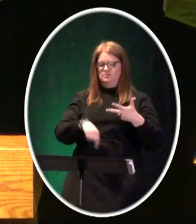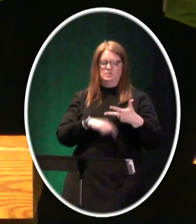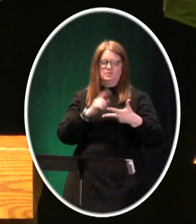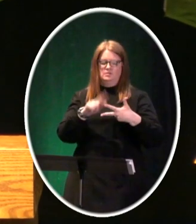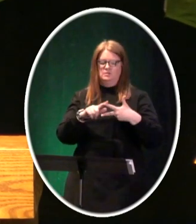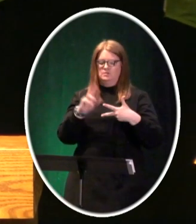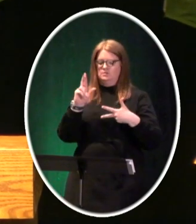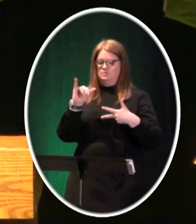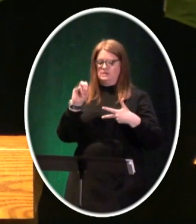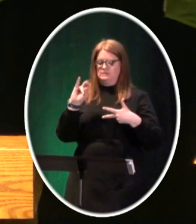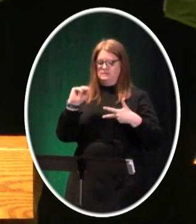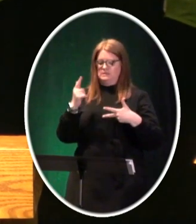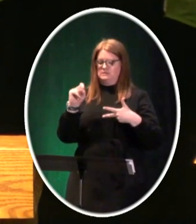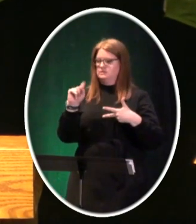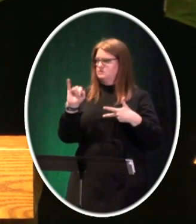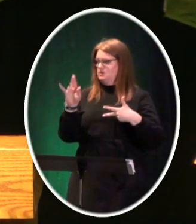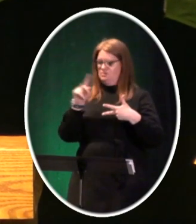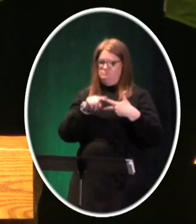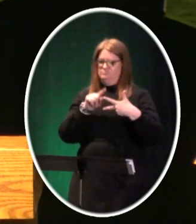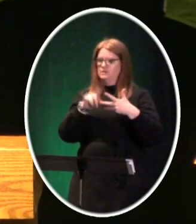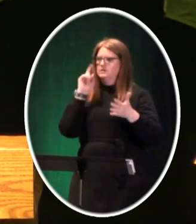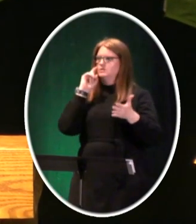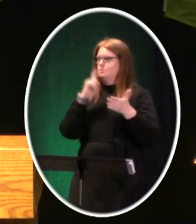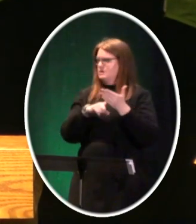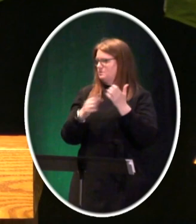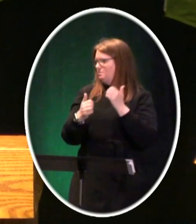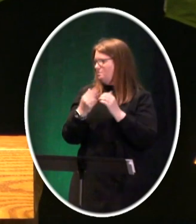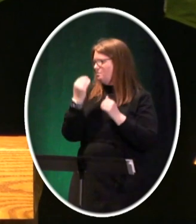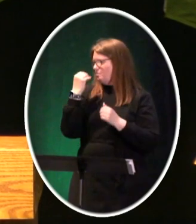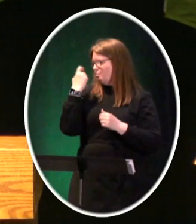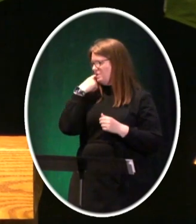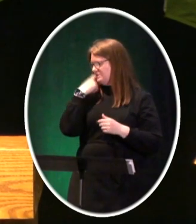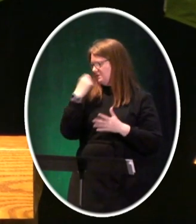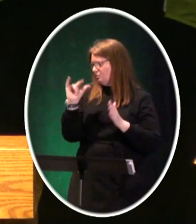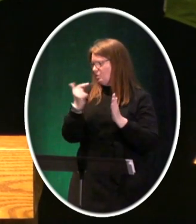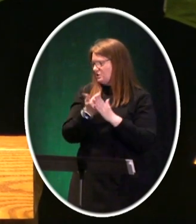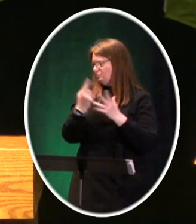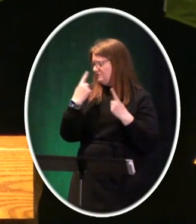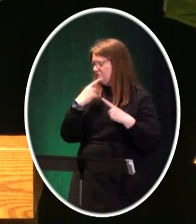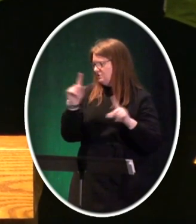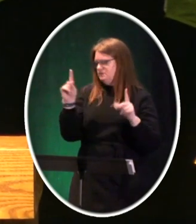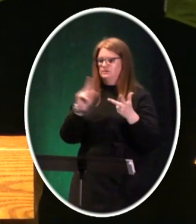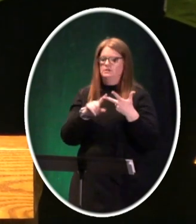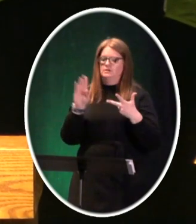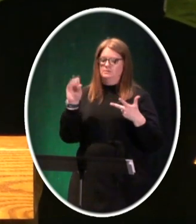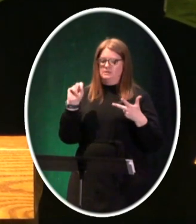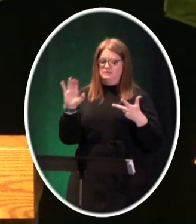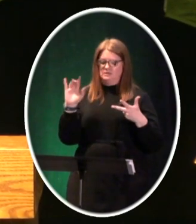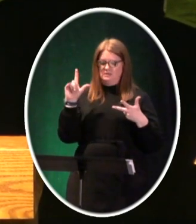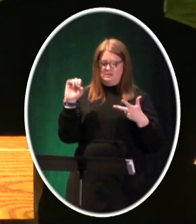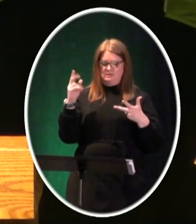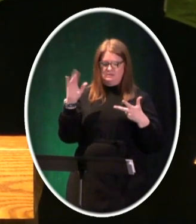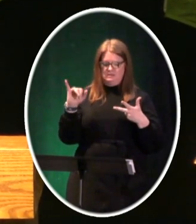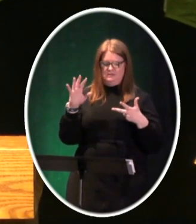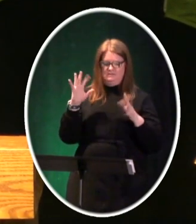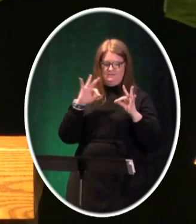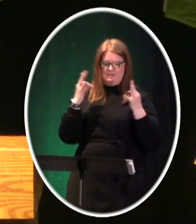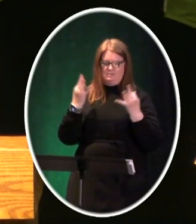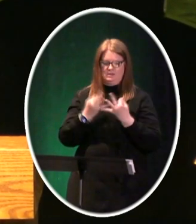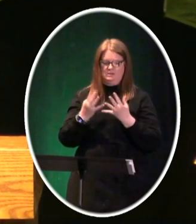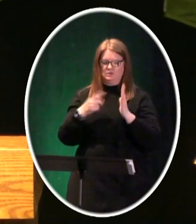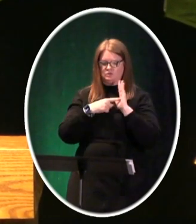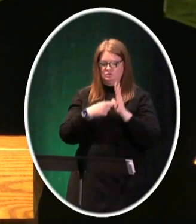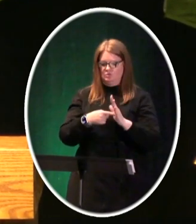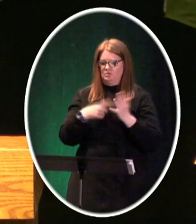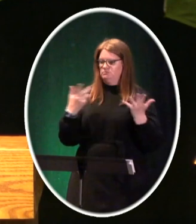the Rising Star, to recognize our more recent graduates' achievements; and the BSC Legacy Family Award,